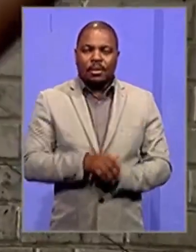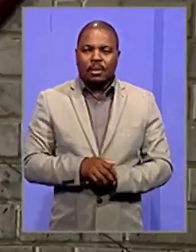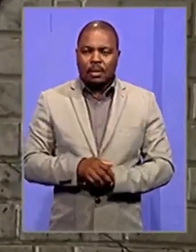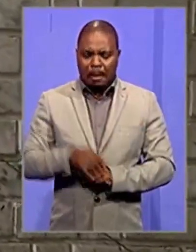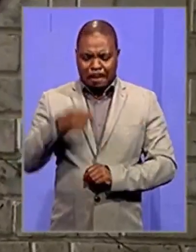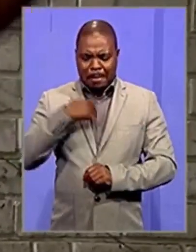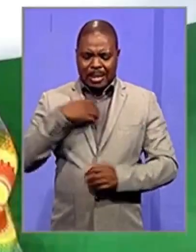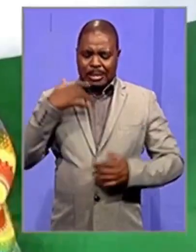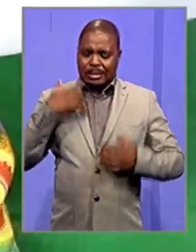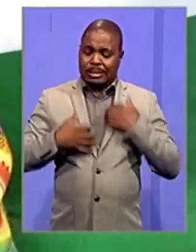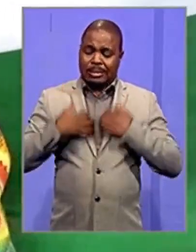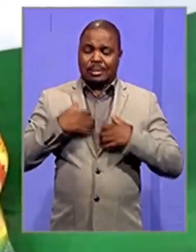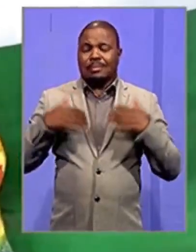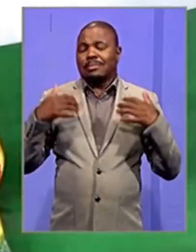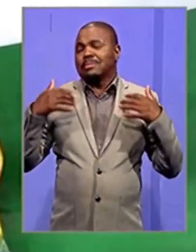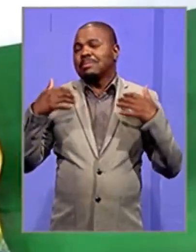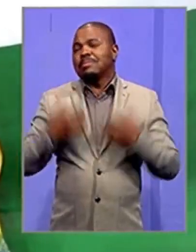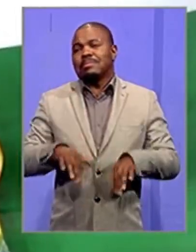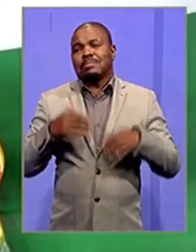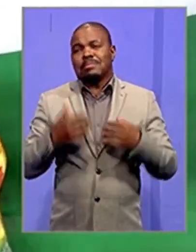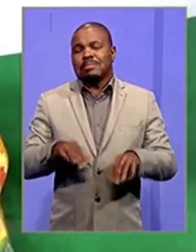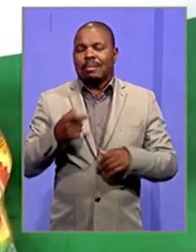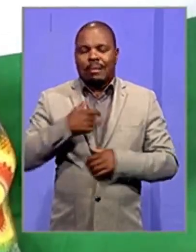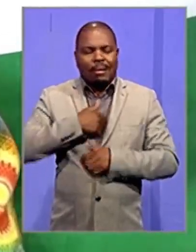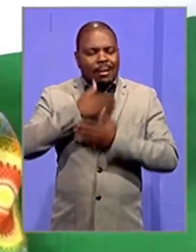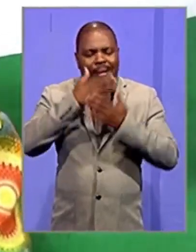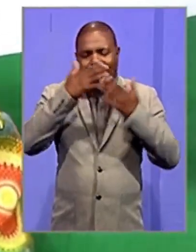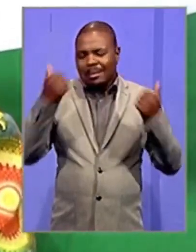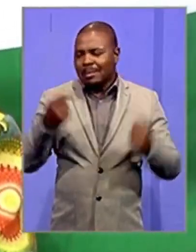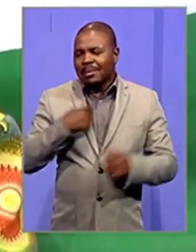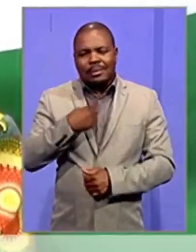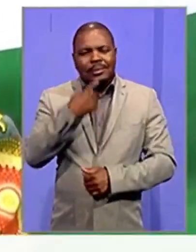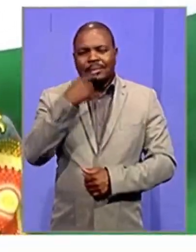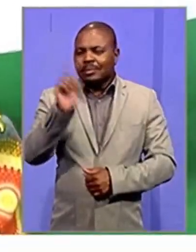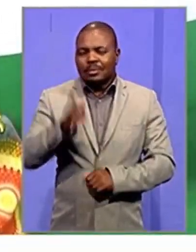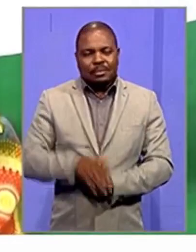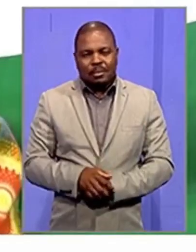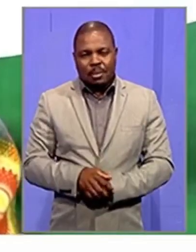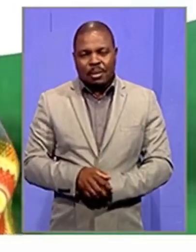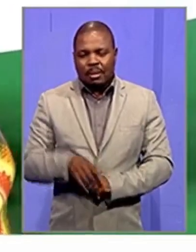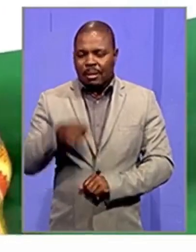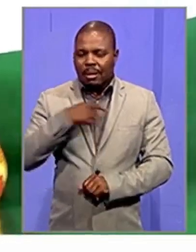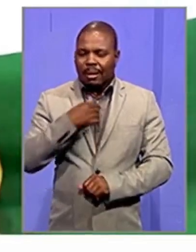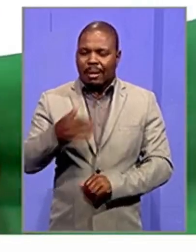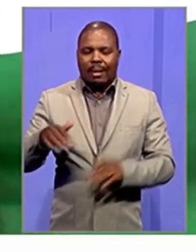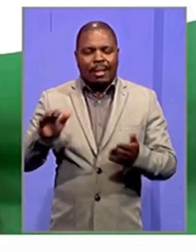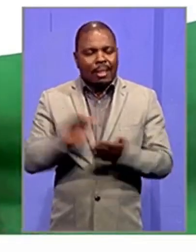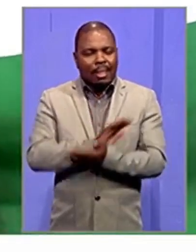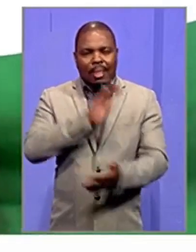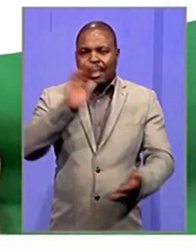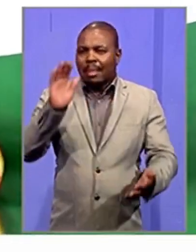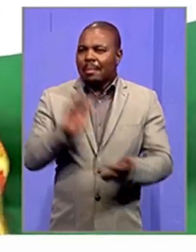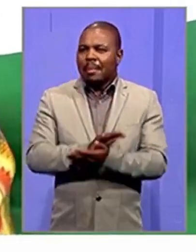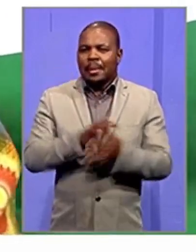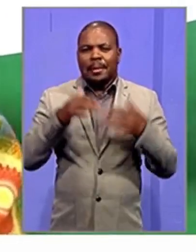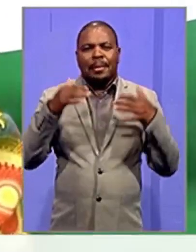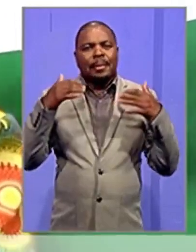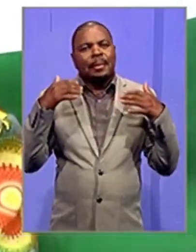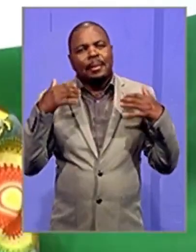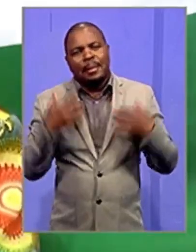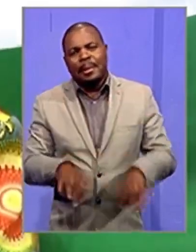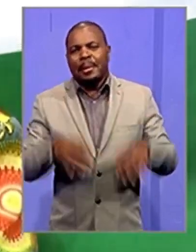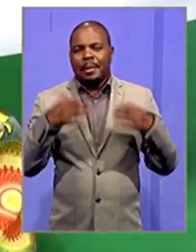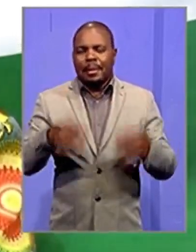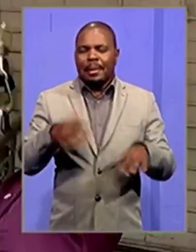excited. Ibile ha ke sebe ke reng gore ke thabile hona ho sa kgone ho lekanya hore na